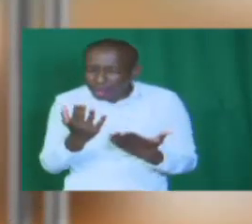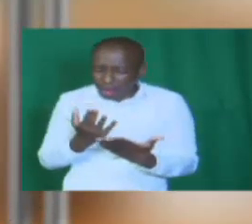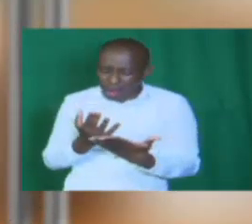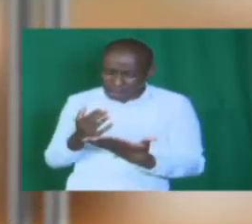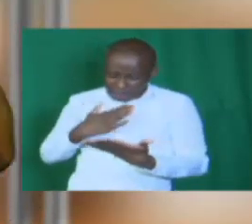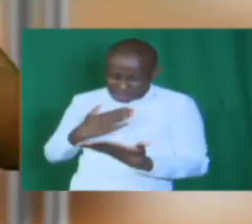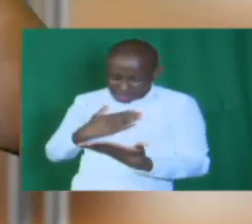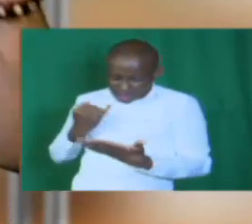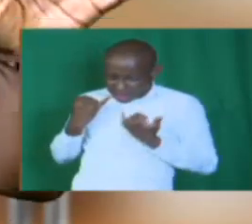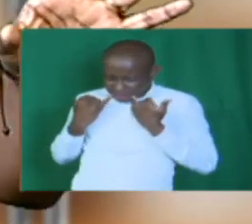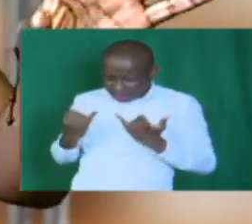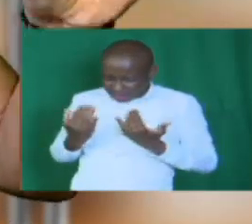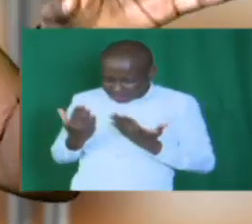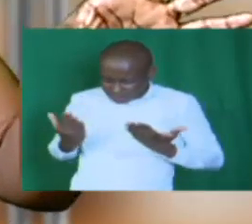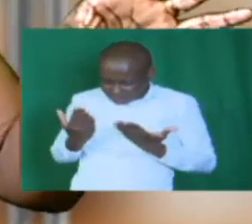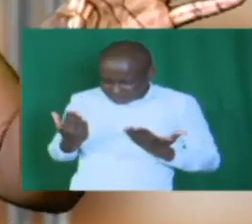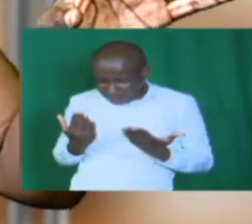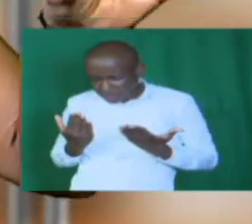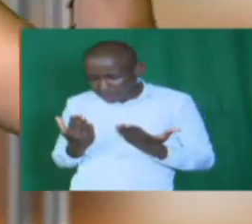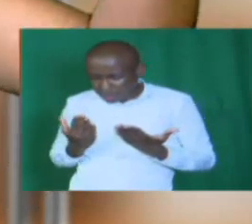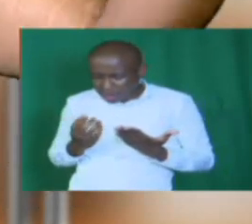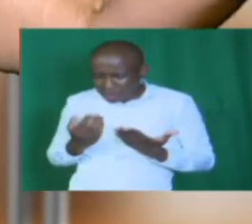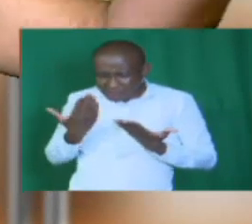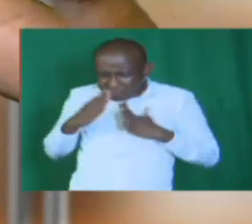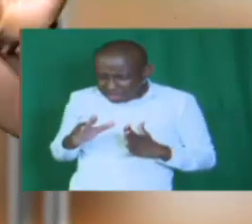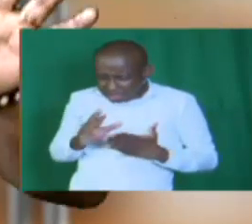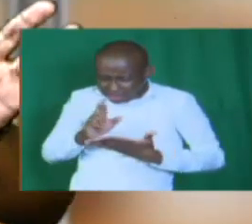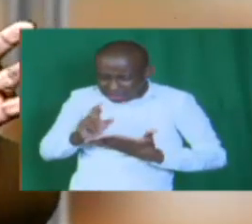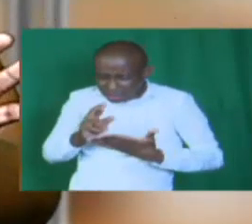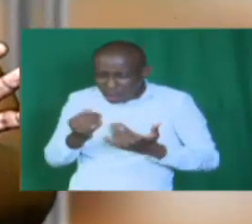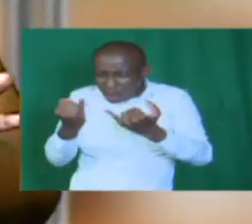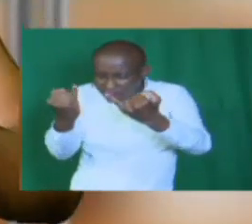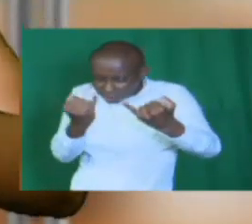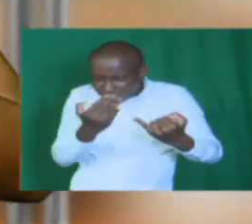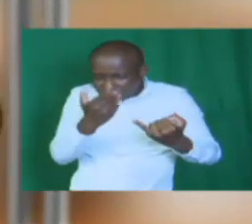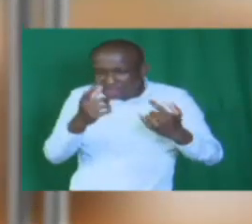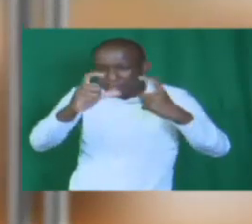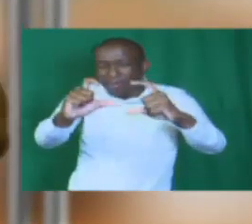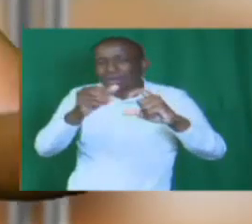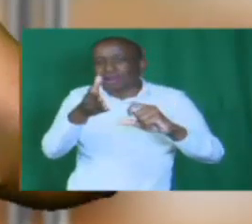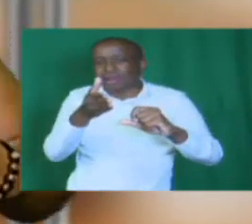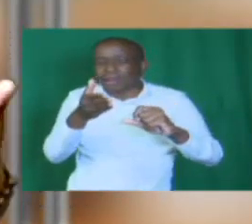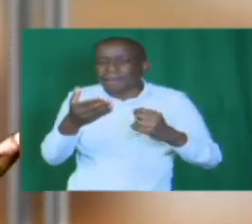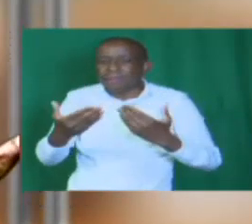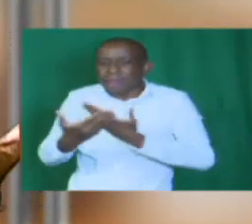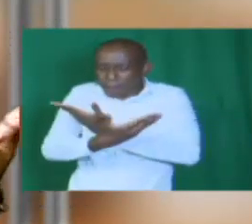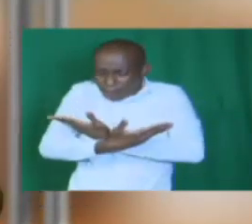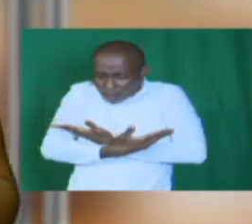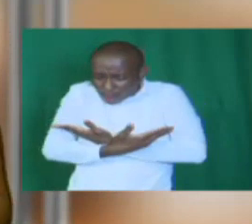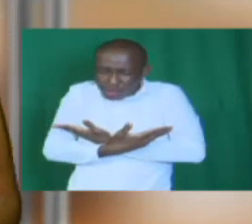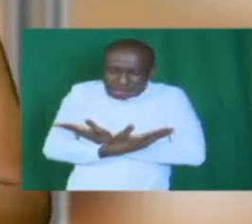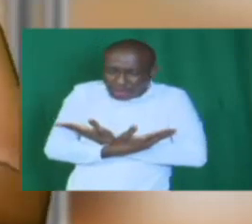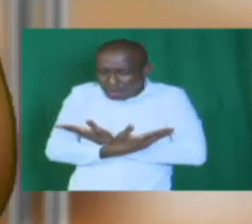this information, you probably came across it in the introductory paragraph or in the middle of the